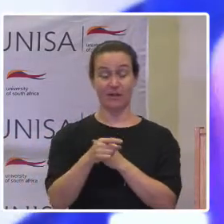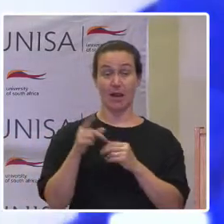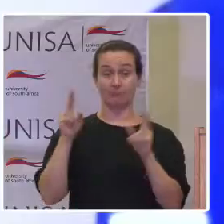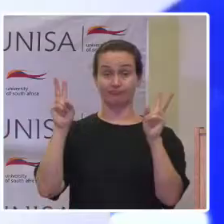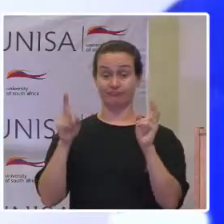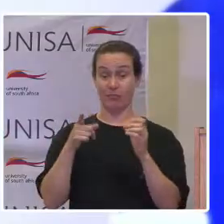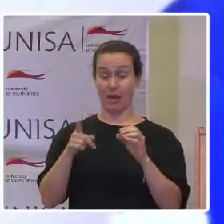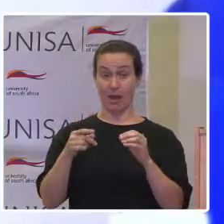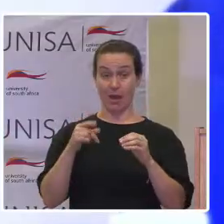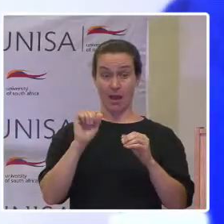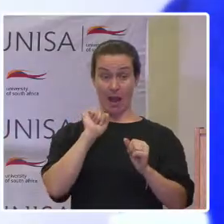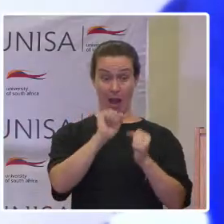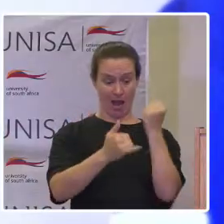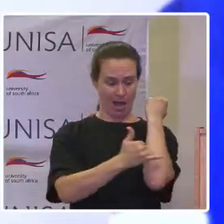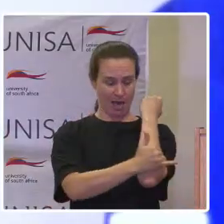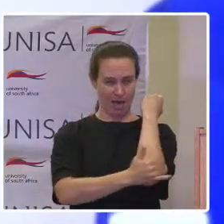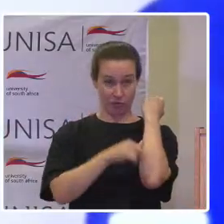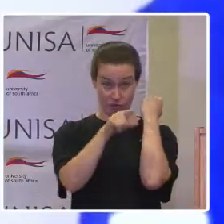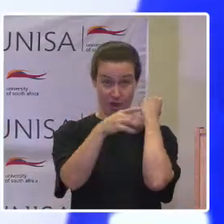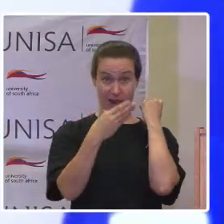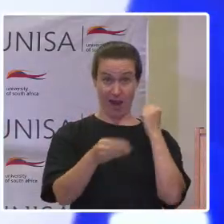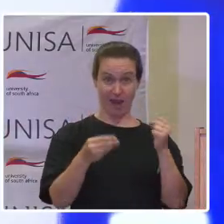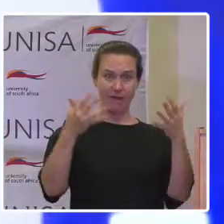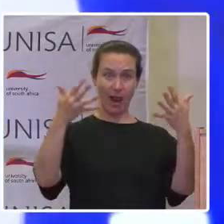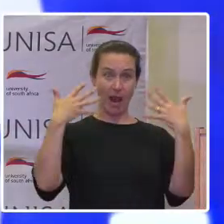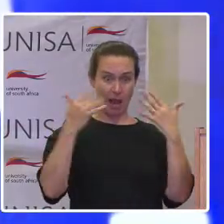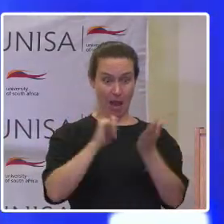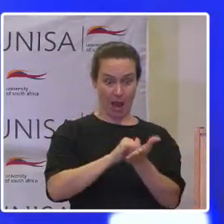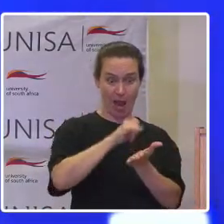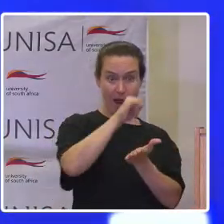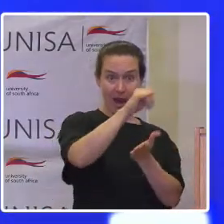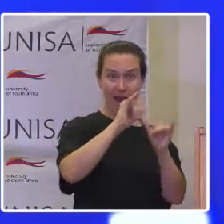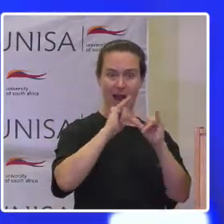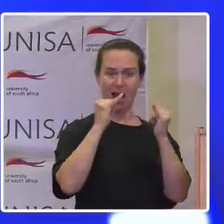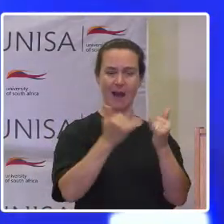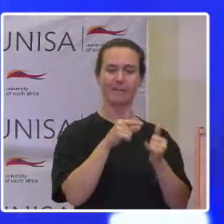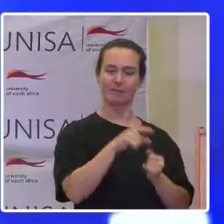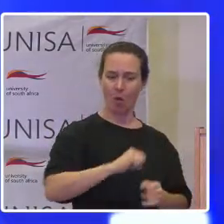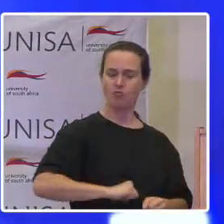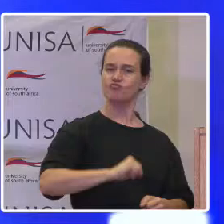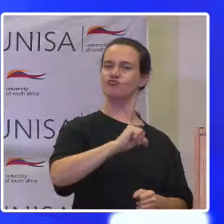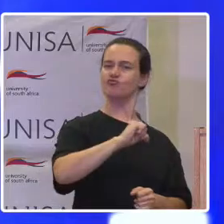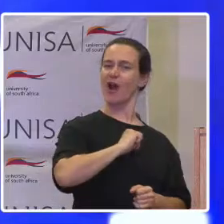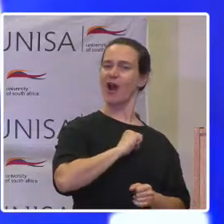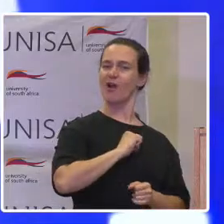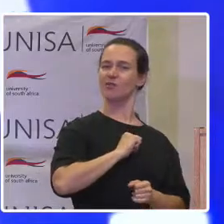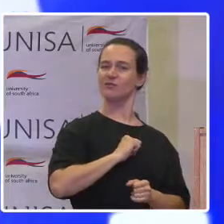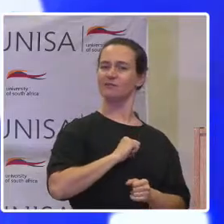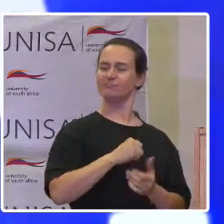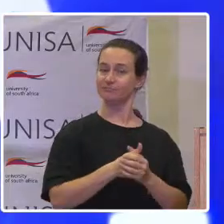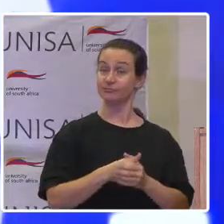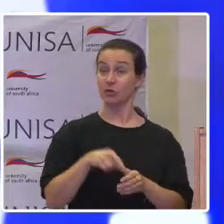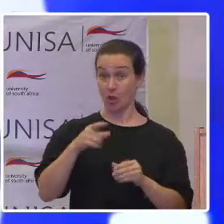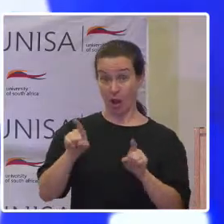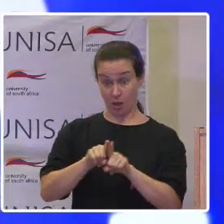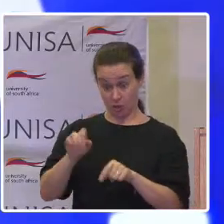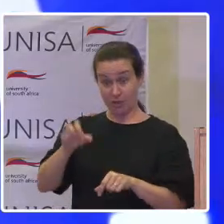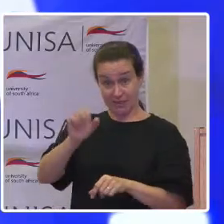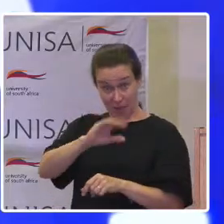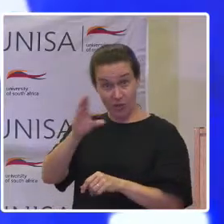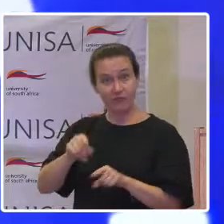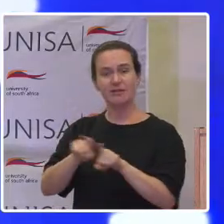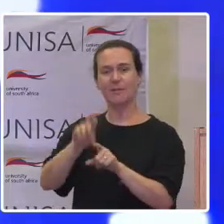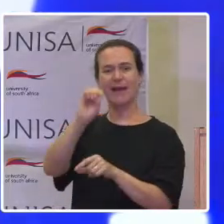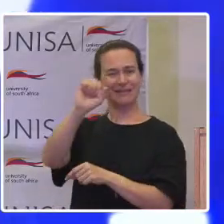national symbol of pride. And on the African continent, as here in South Africa, a lot of these state-owned airlines are state-funded.